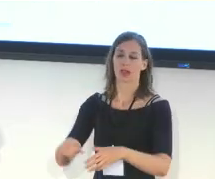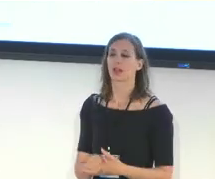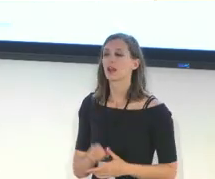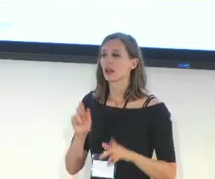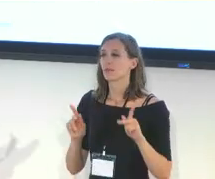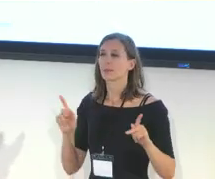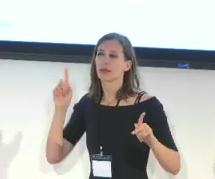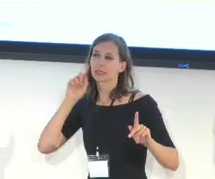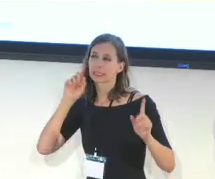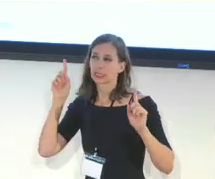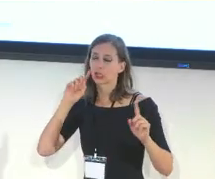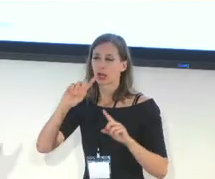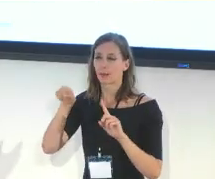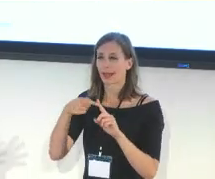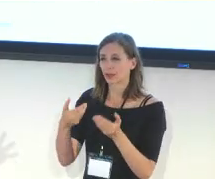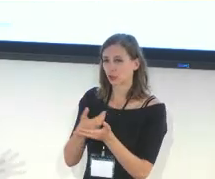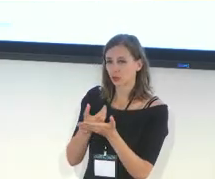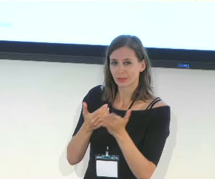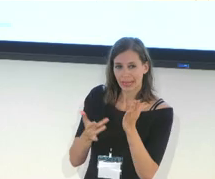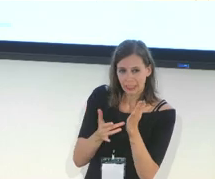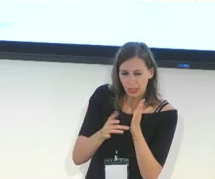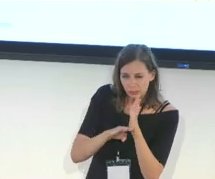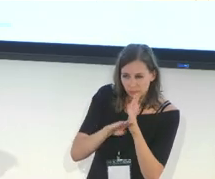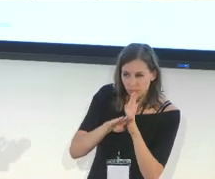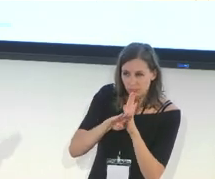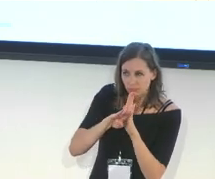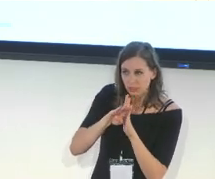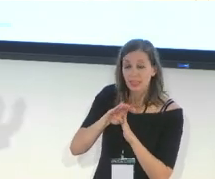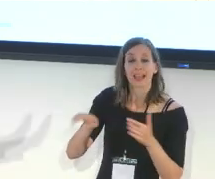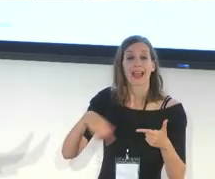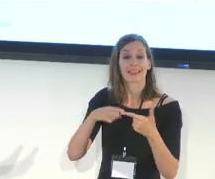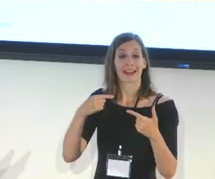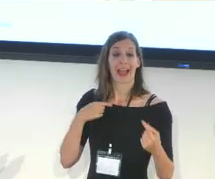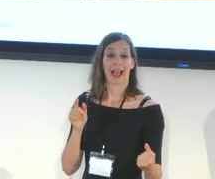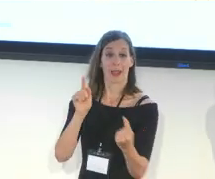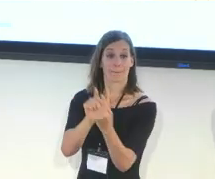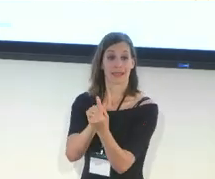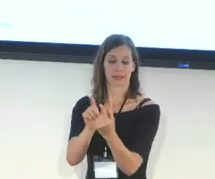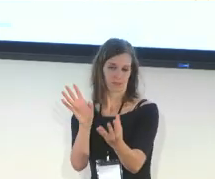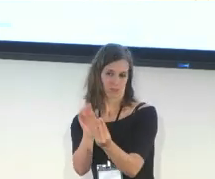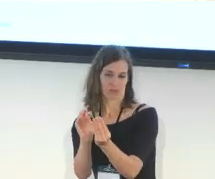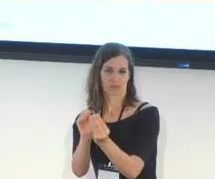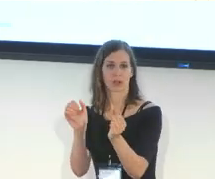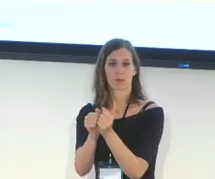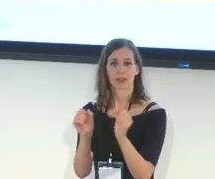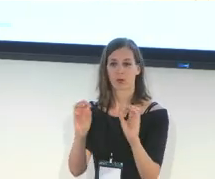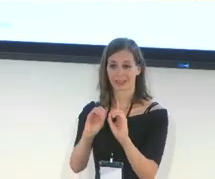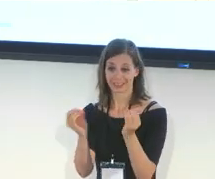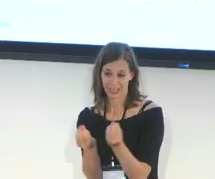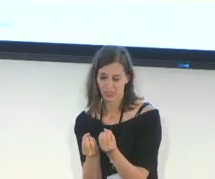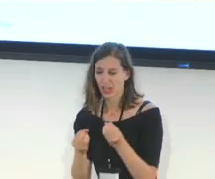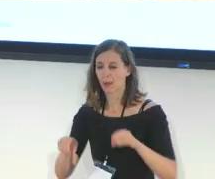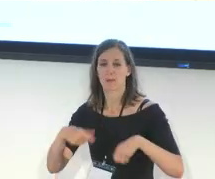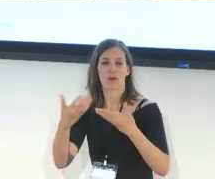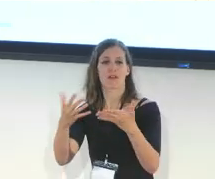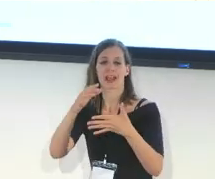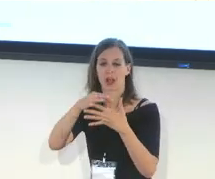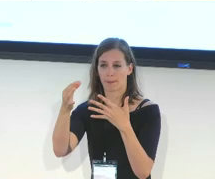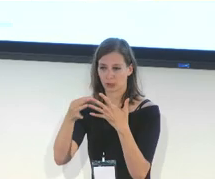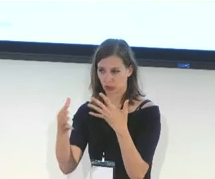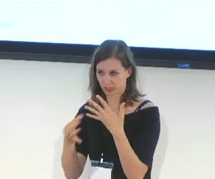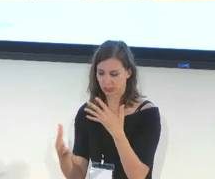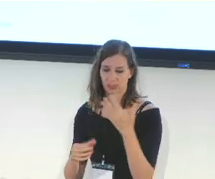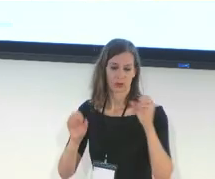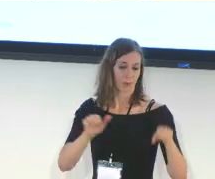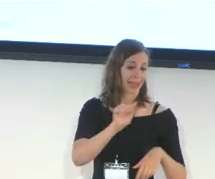new technologies and how they work, and I go to organizations and say, hey, let's map out everything that you do. That could be AI, that could be automated, this could be